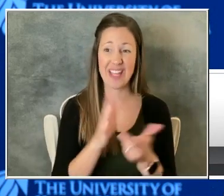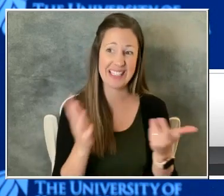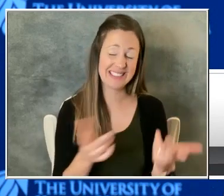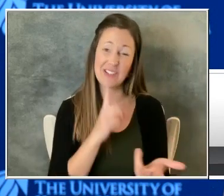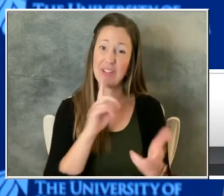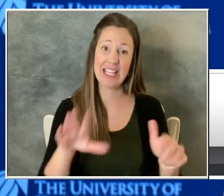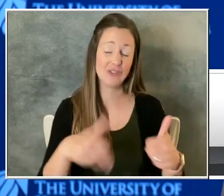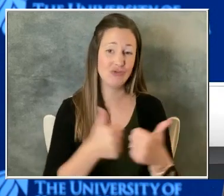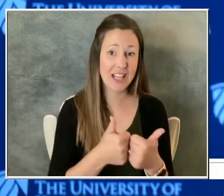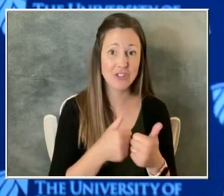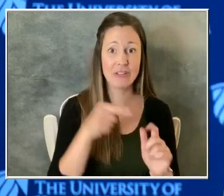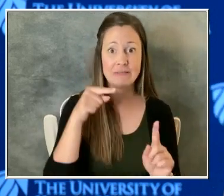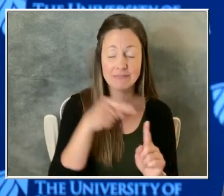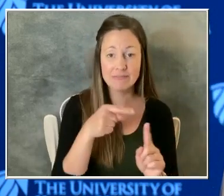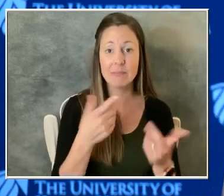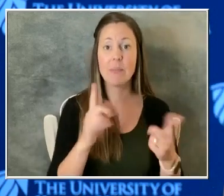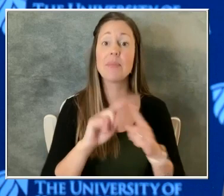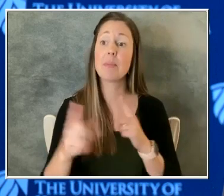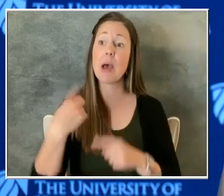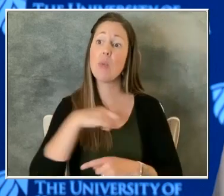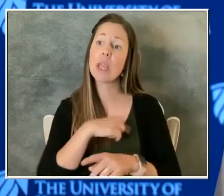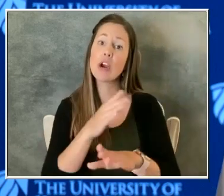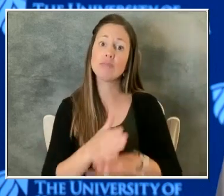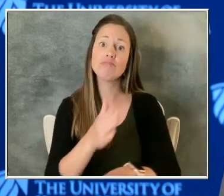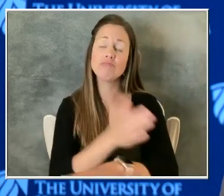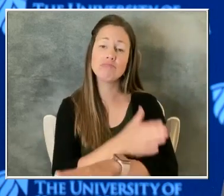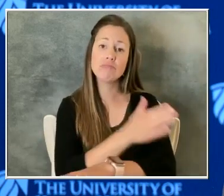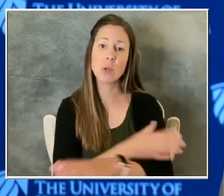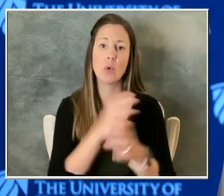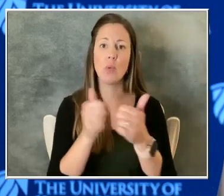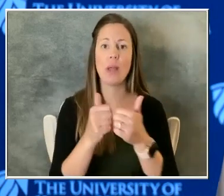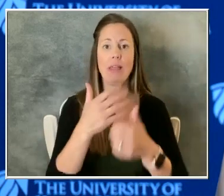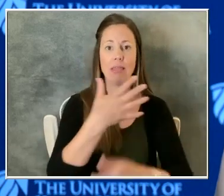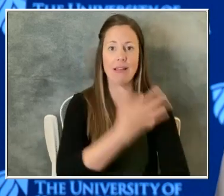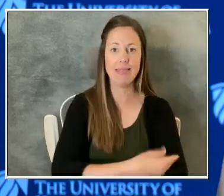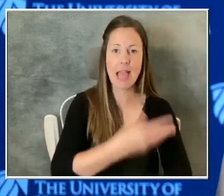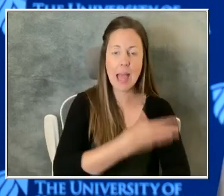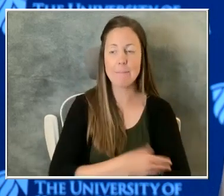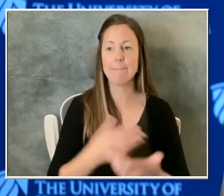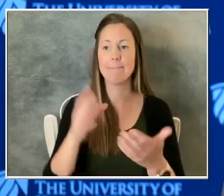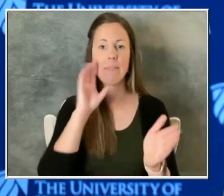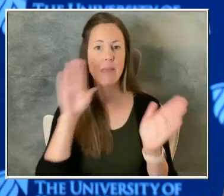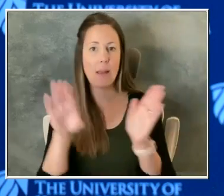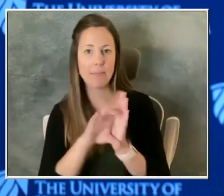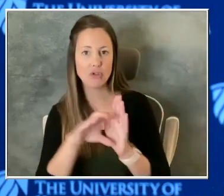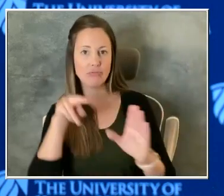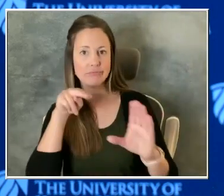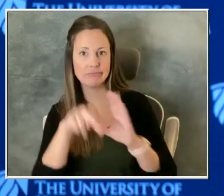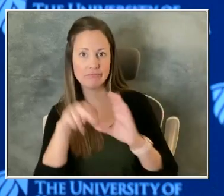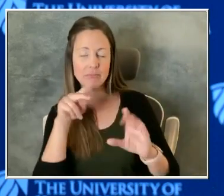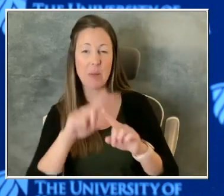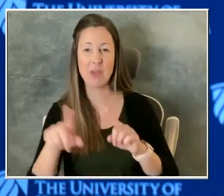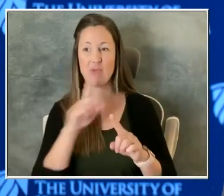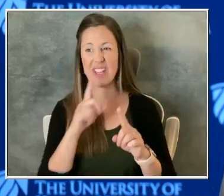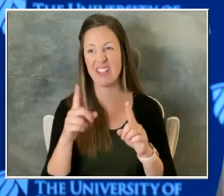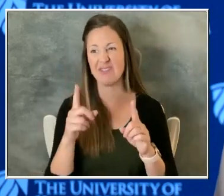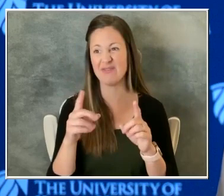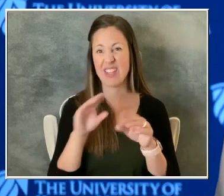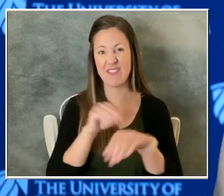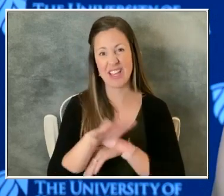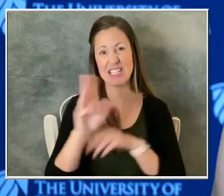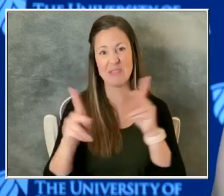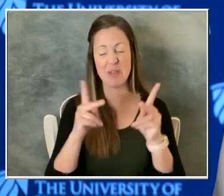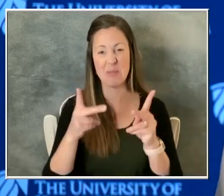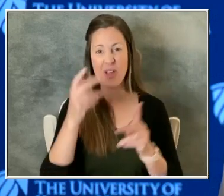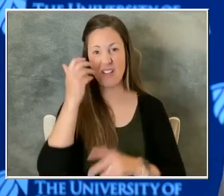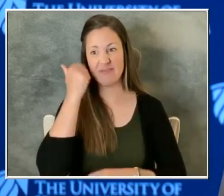on objective findings such as labs and imaging, but we know it is affecting people's daily lives continuously. It continues